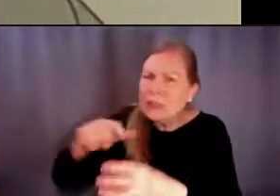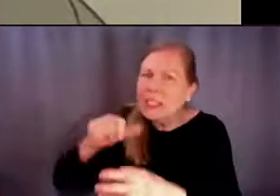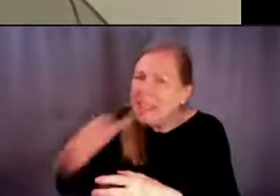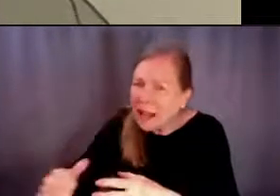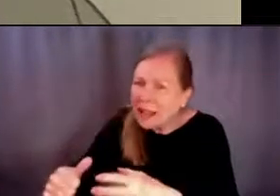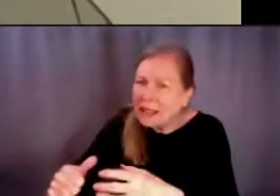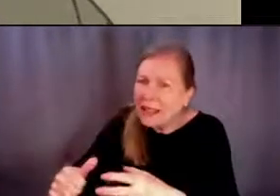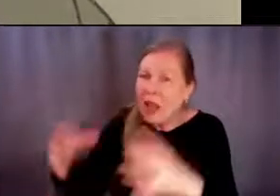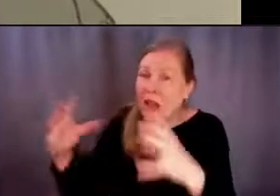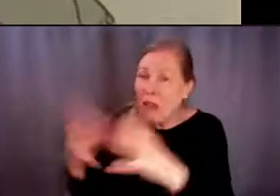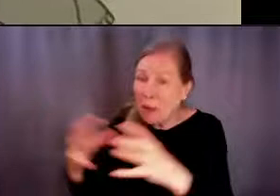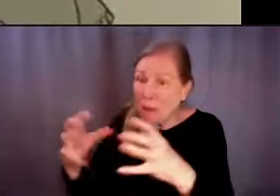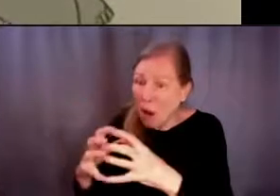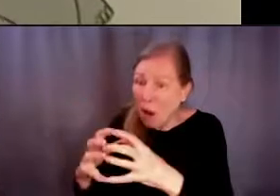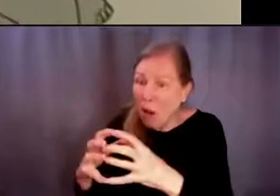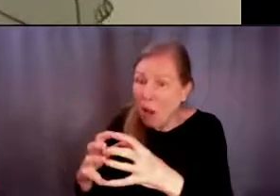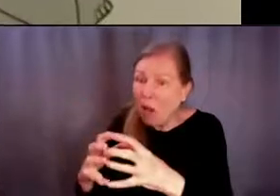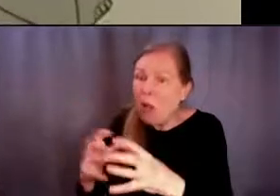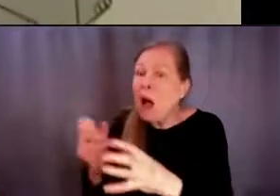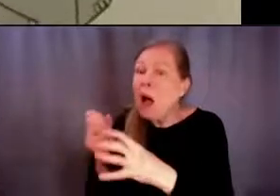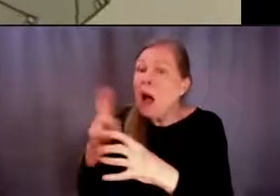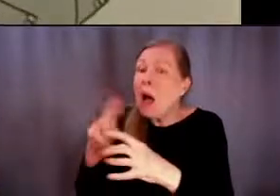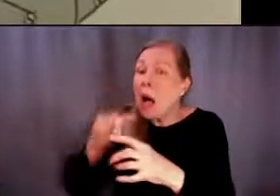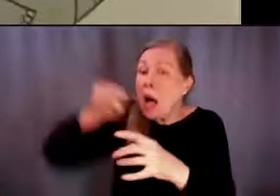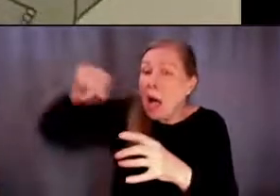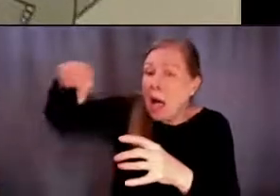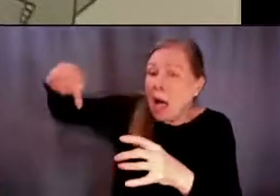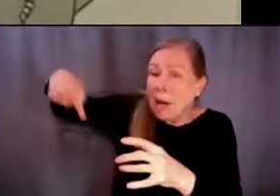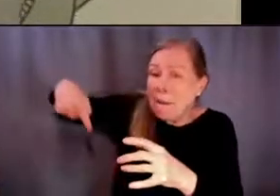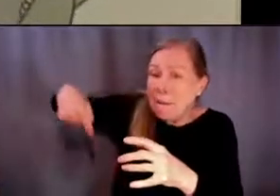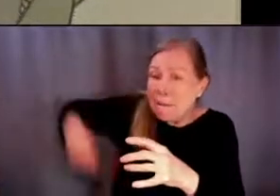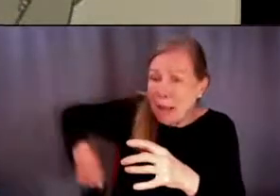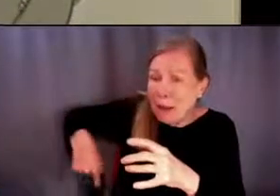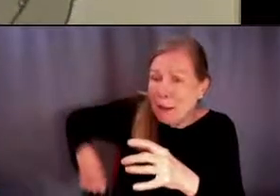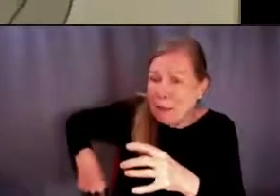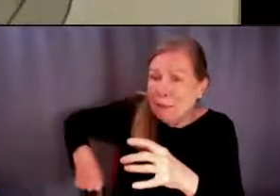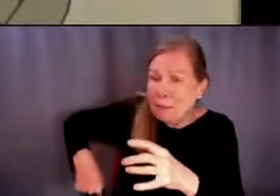ball flew behind you and fell here.